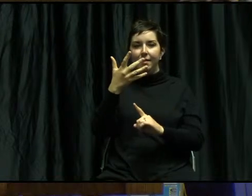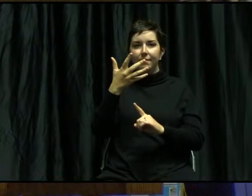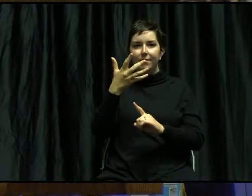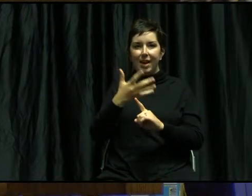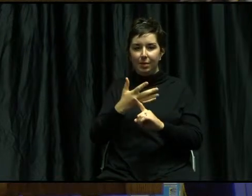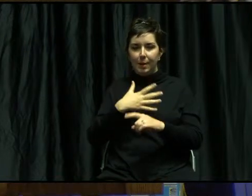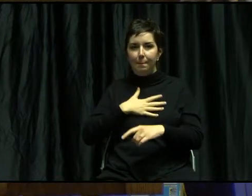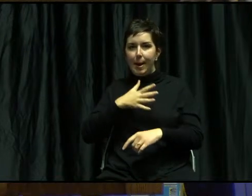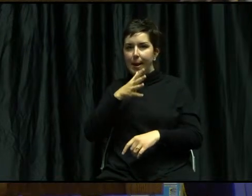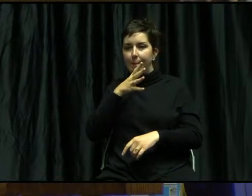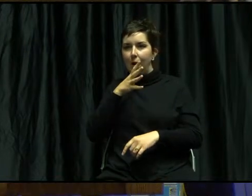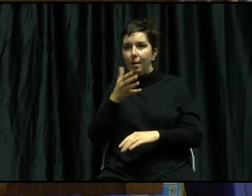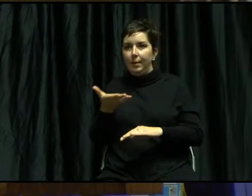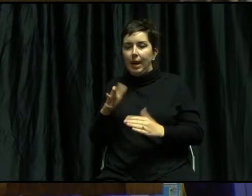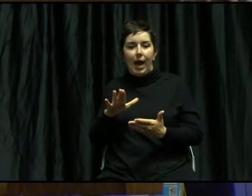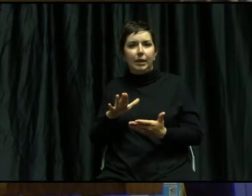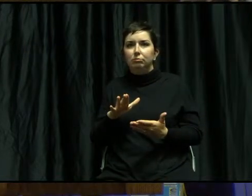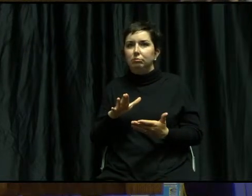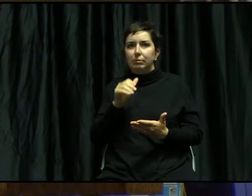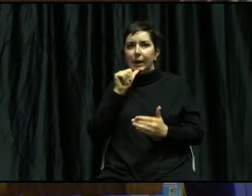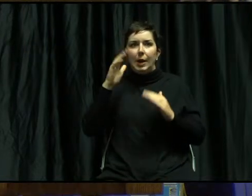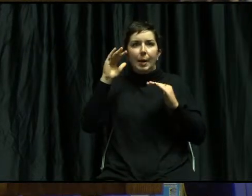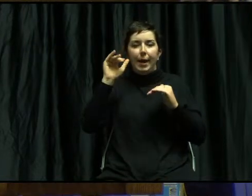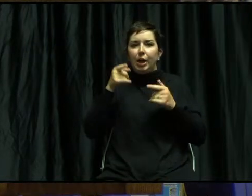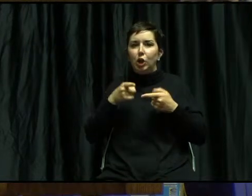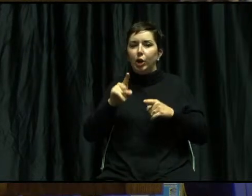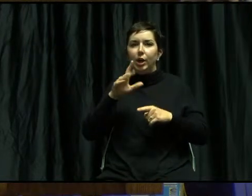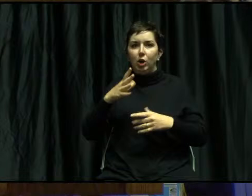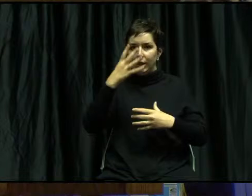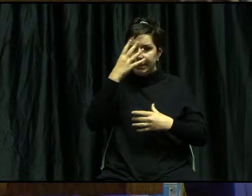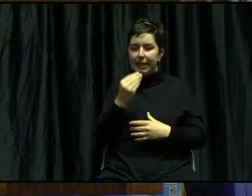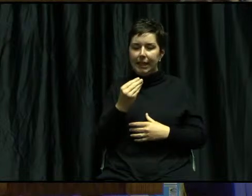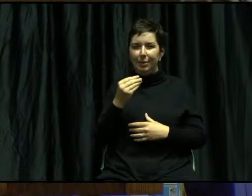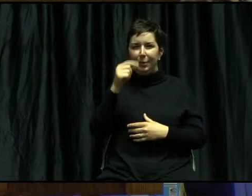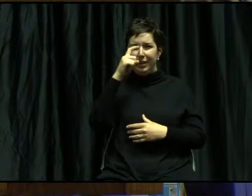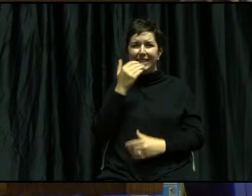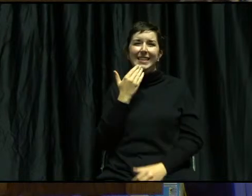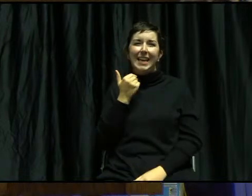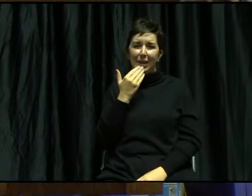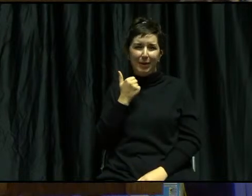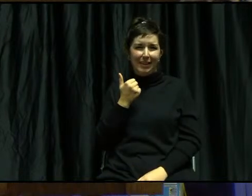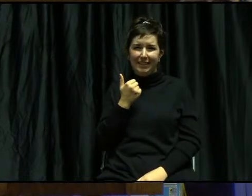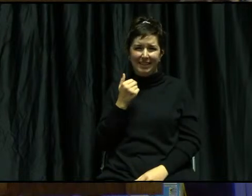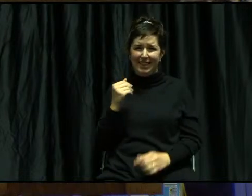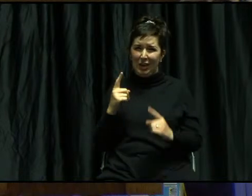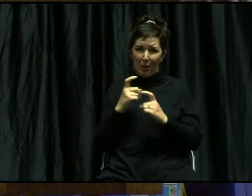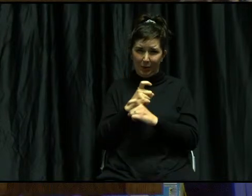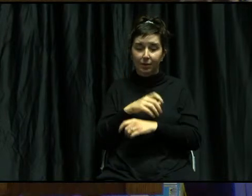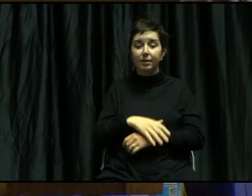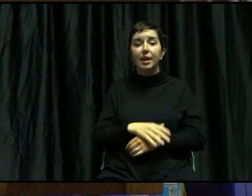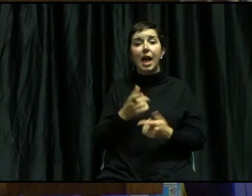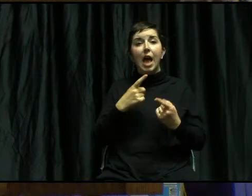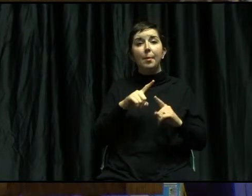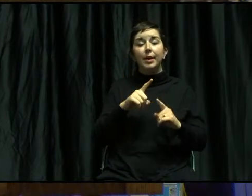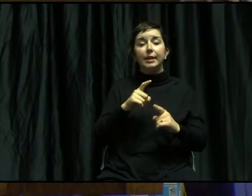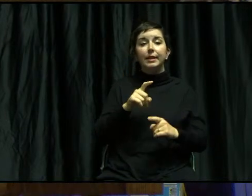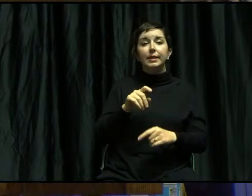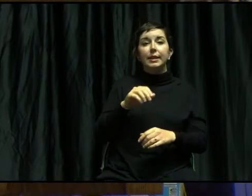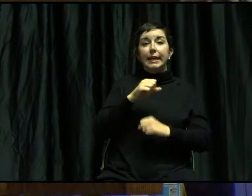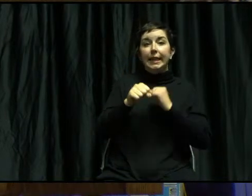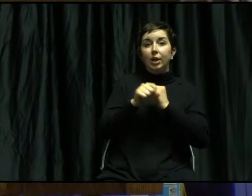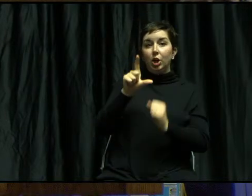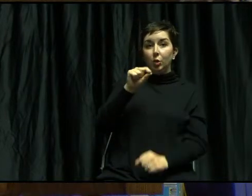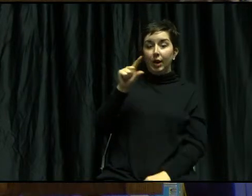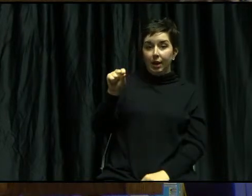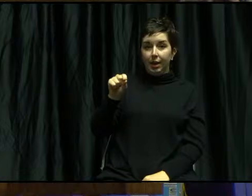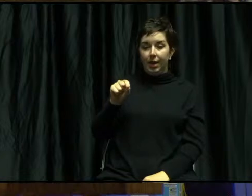died unexpectedly in her sleep after an adverse reaction to diabetes. In March of 2020,